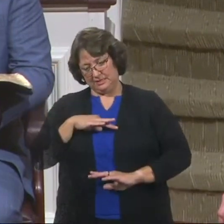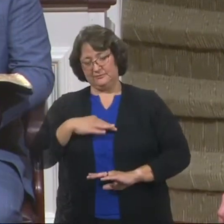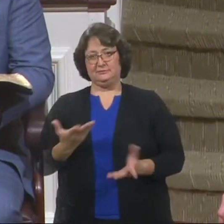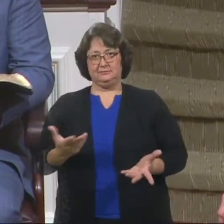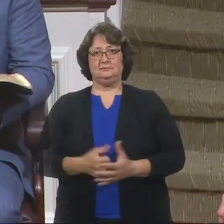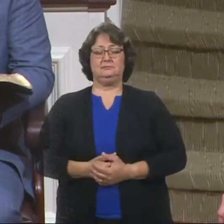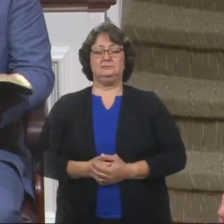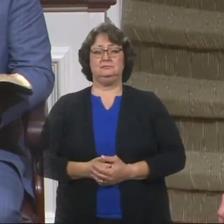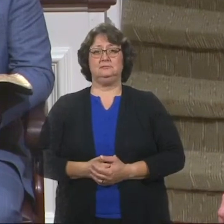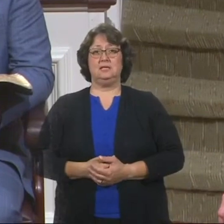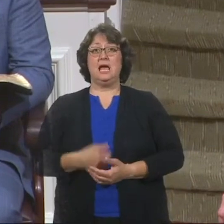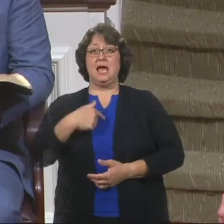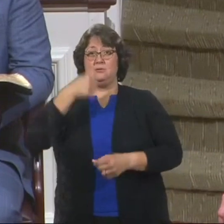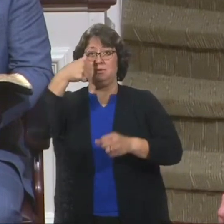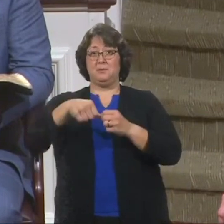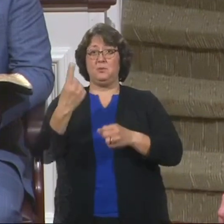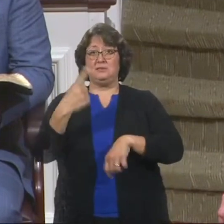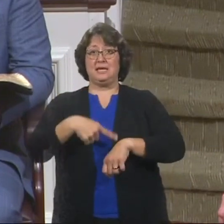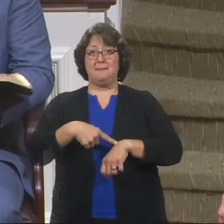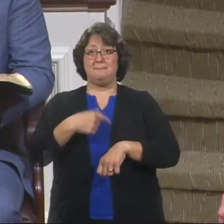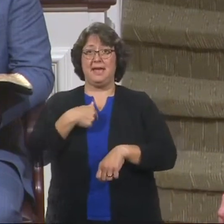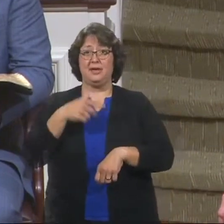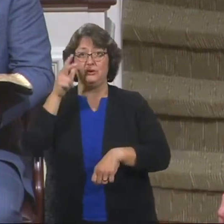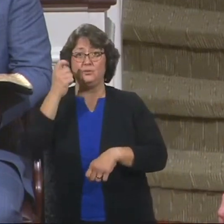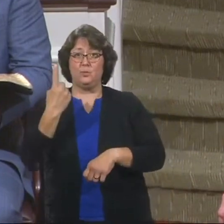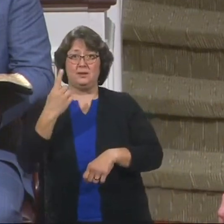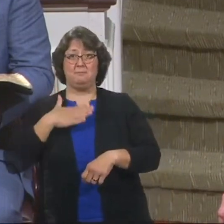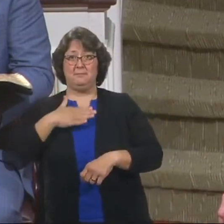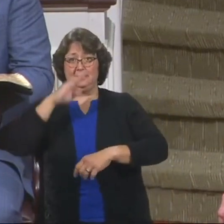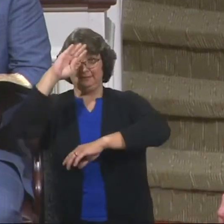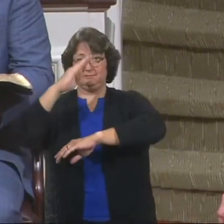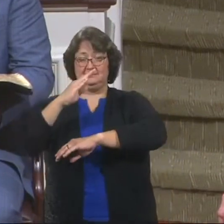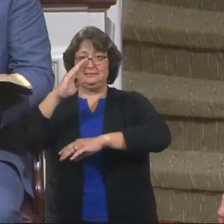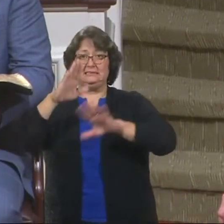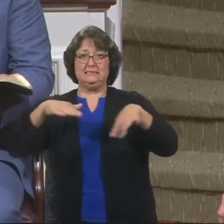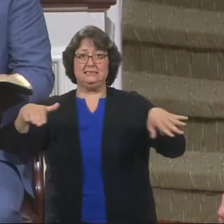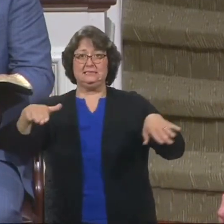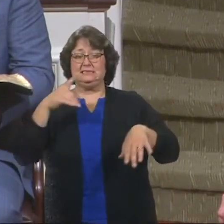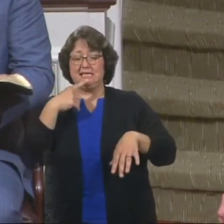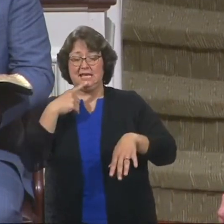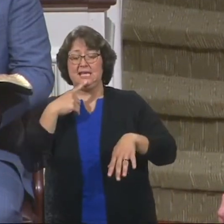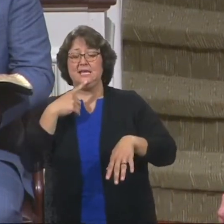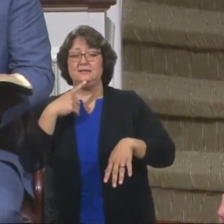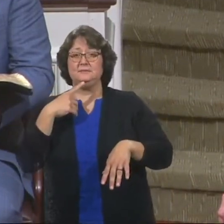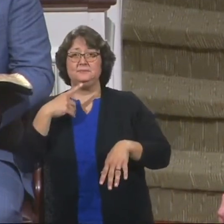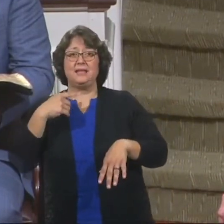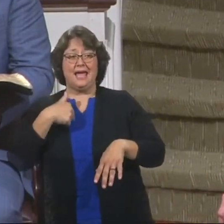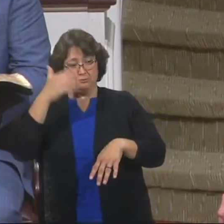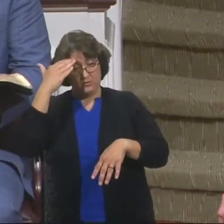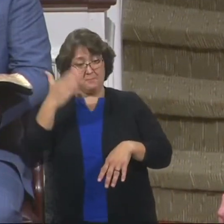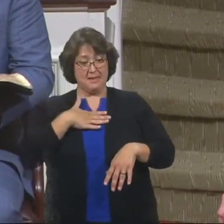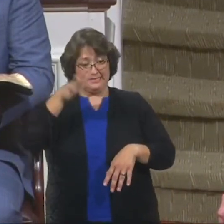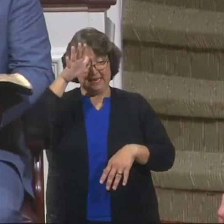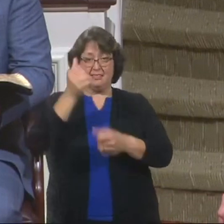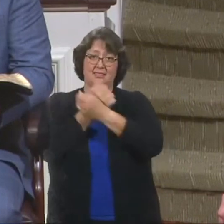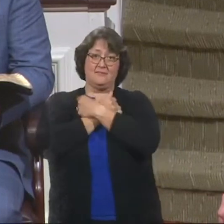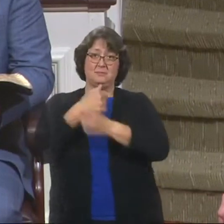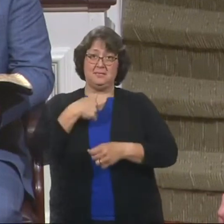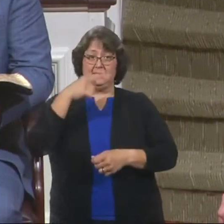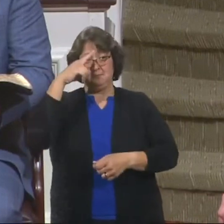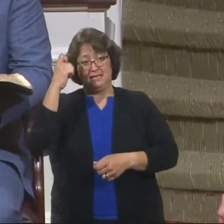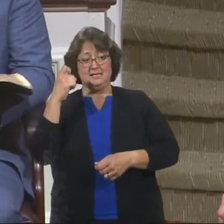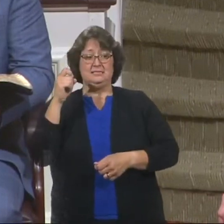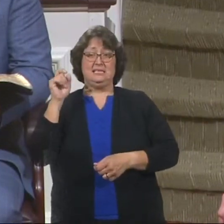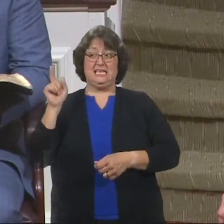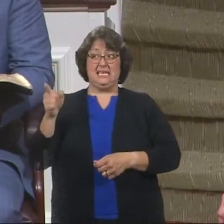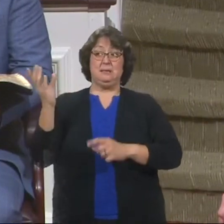I know, I remember one time listening to one of our kids say, I know my daddy loves me because he makes me go to bed at night. You